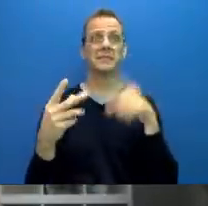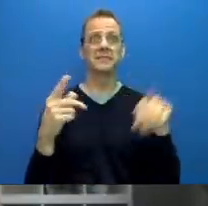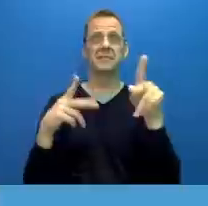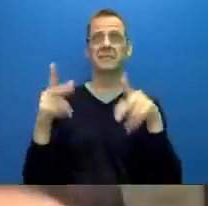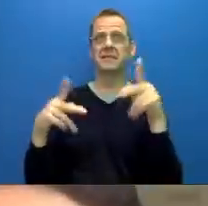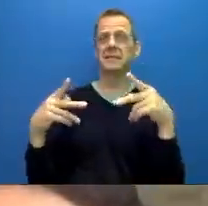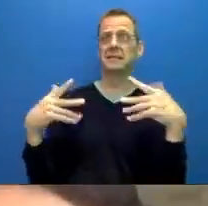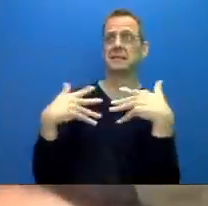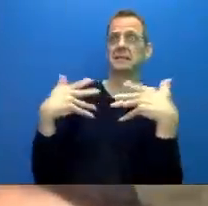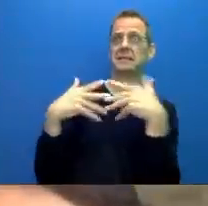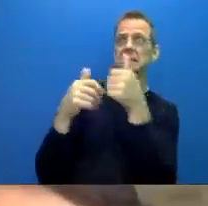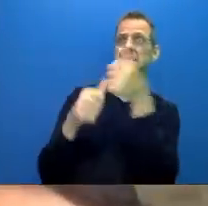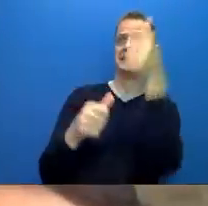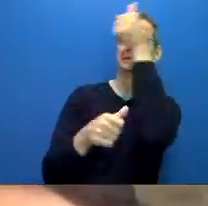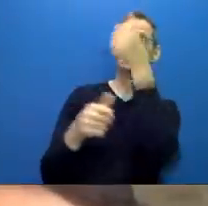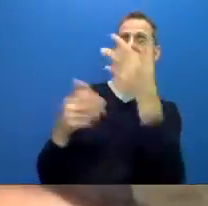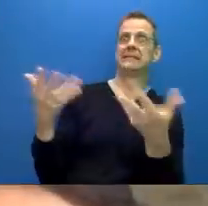the fall.